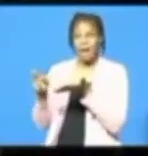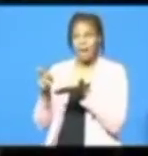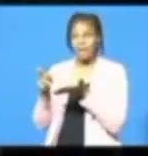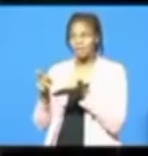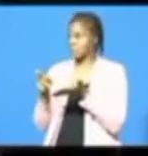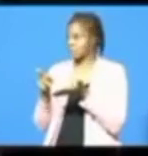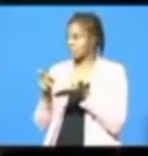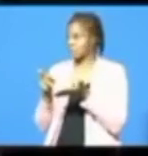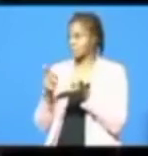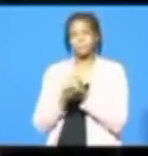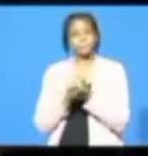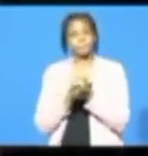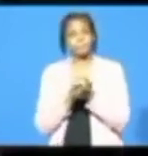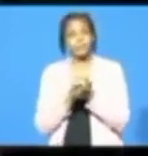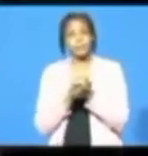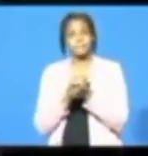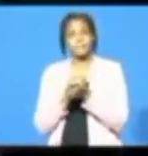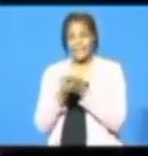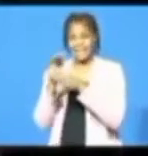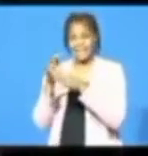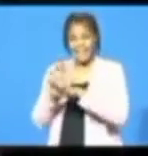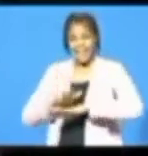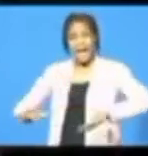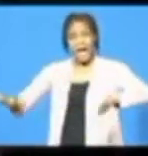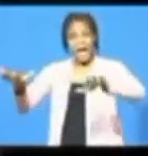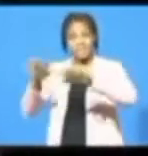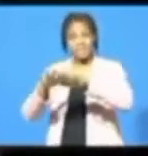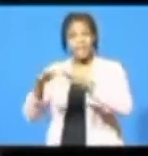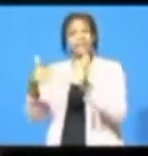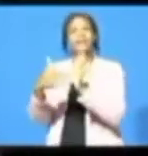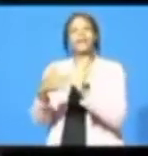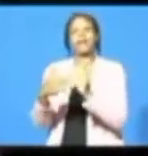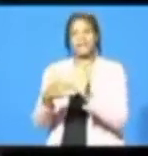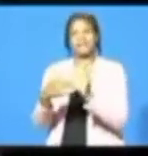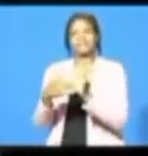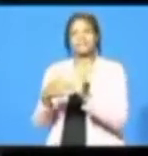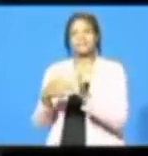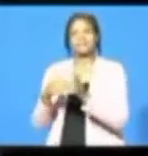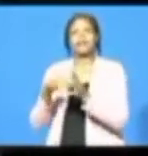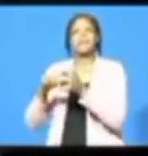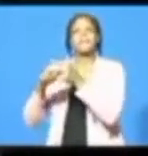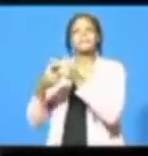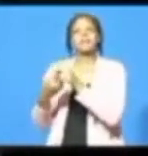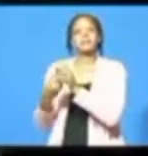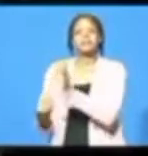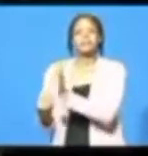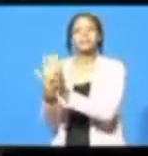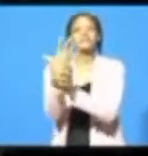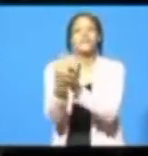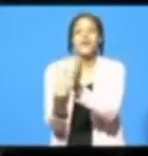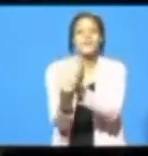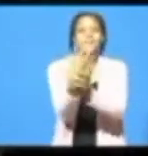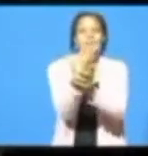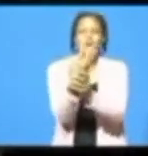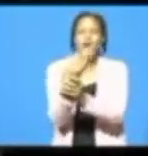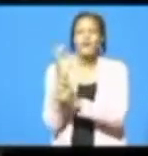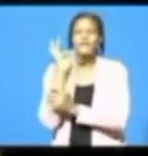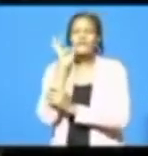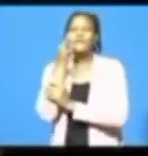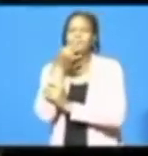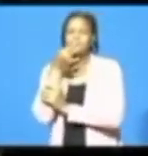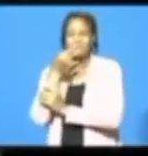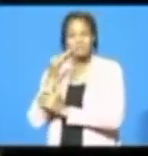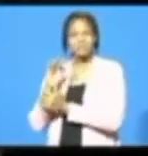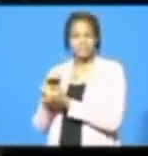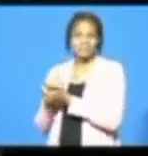became pure, and the land was again fruitful. Let me hasten to